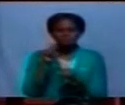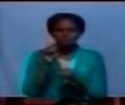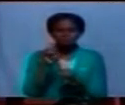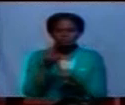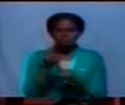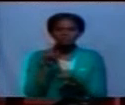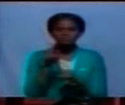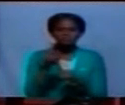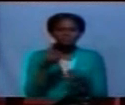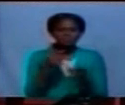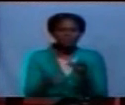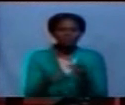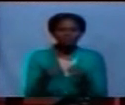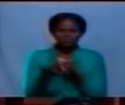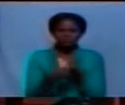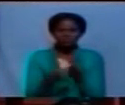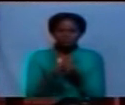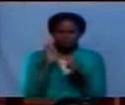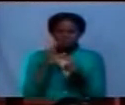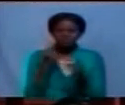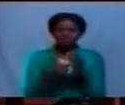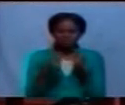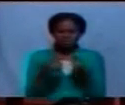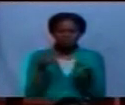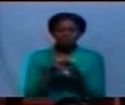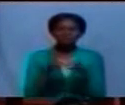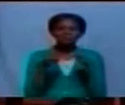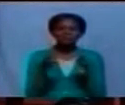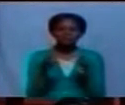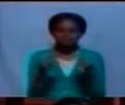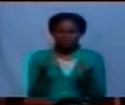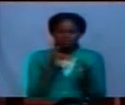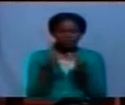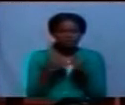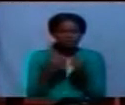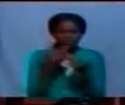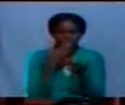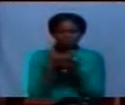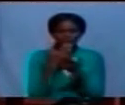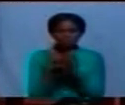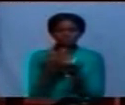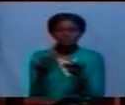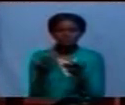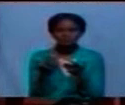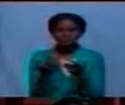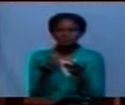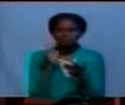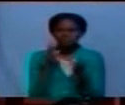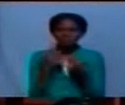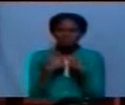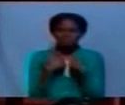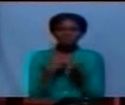a cycle. Banks will always react to what's happening on the market. So if there's fiscal consolidation or there's fiscal